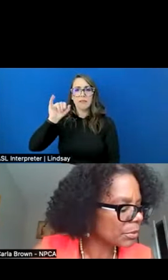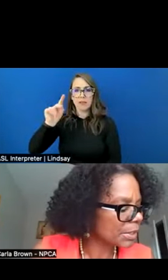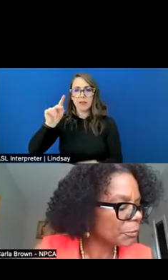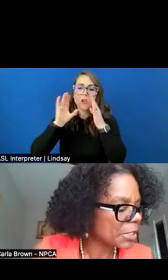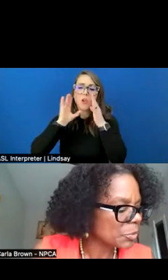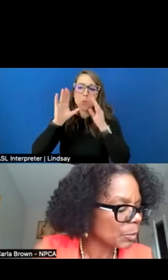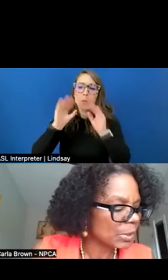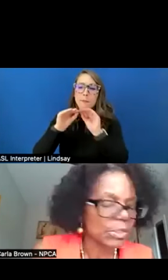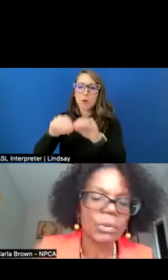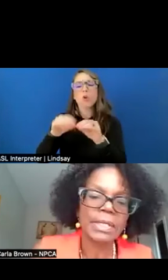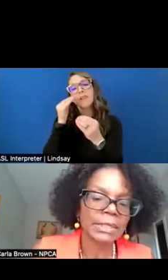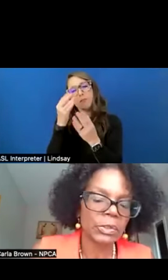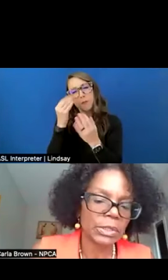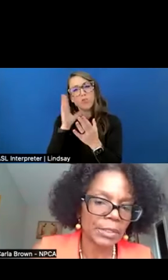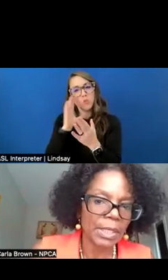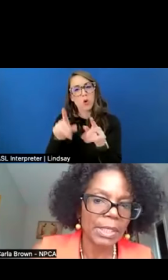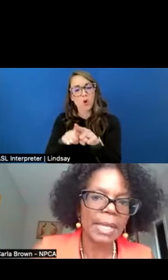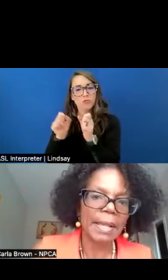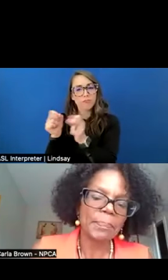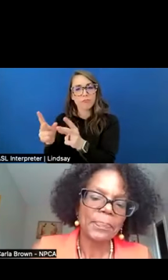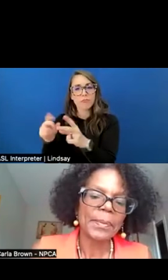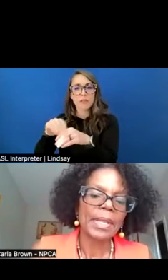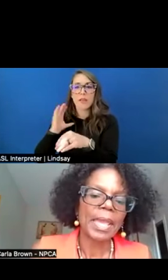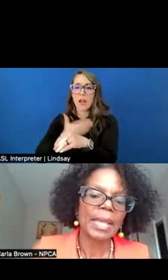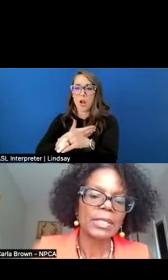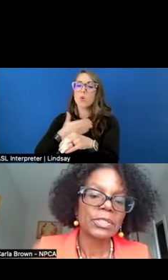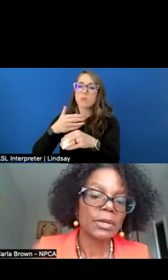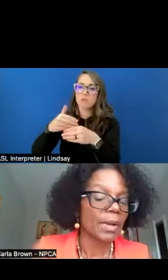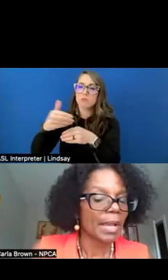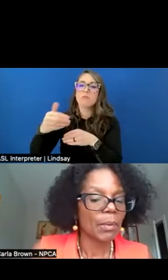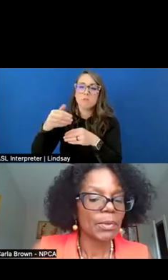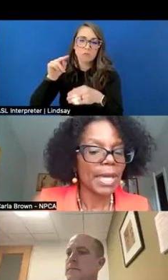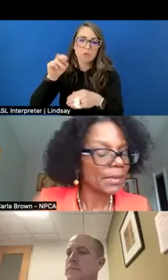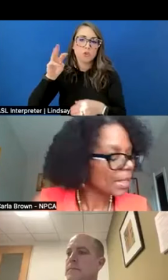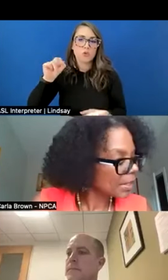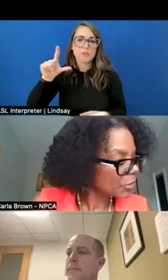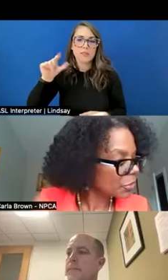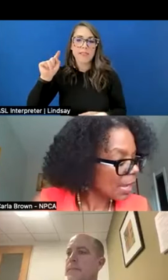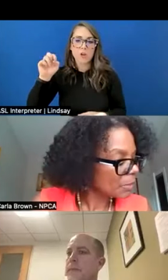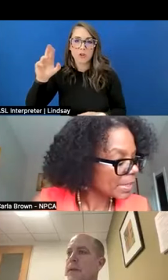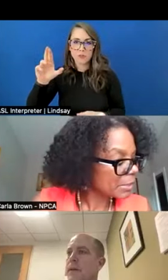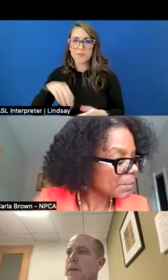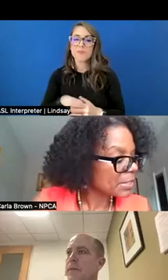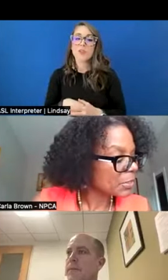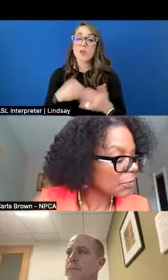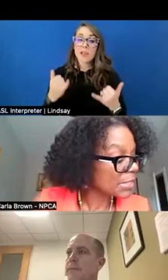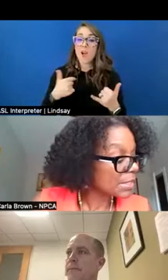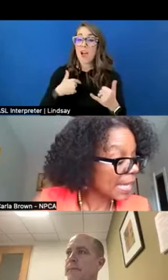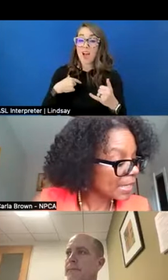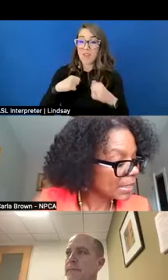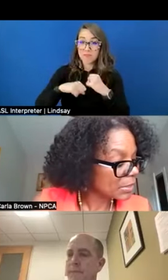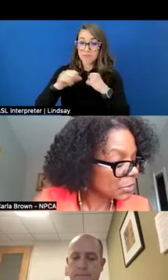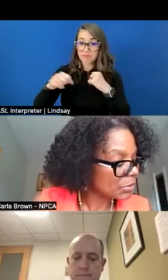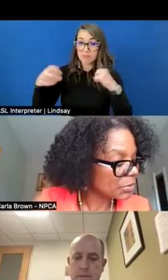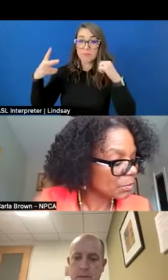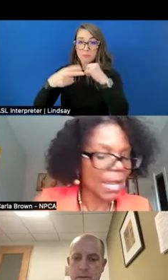into, or the information will be put into our next newsletter. So without any ado, I'm going to pass it over to